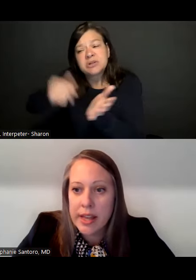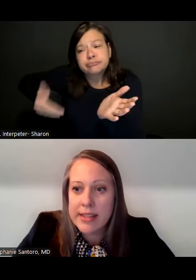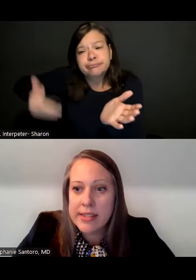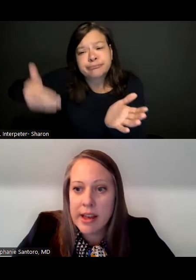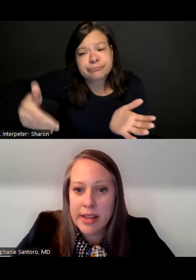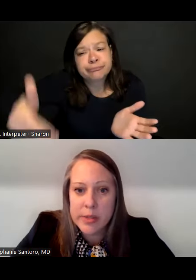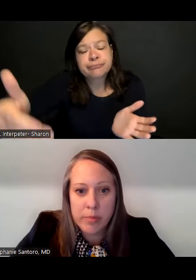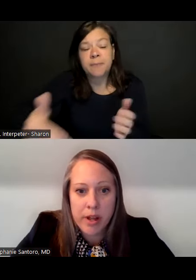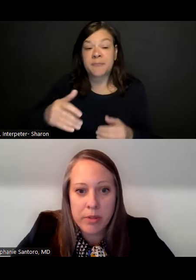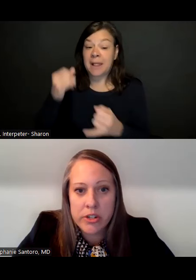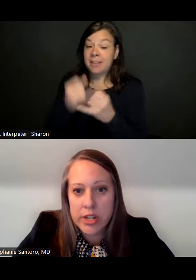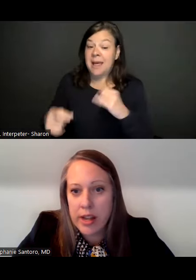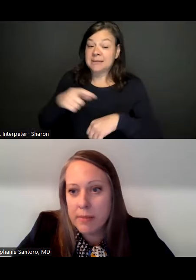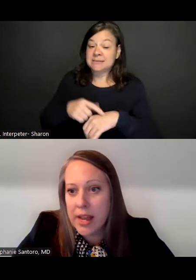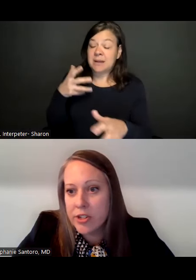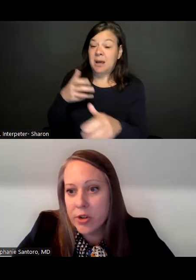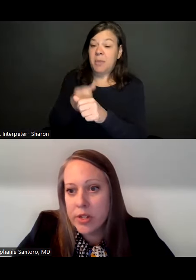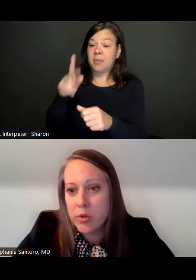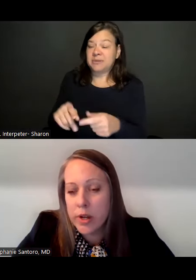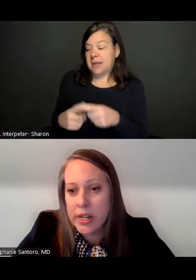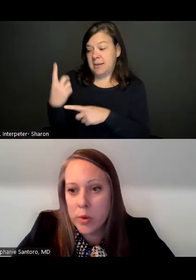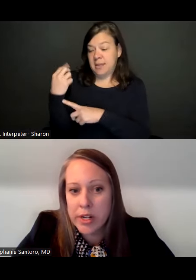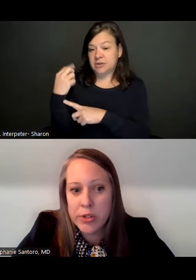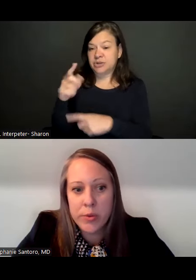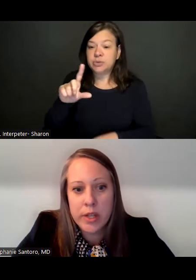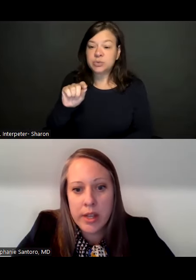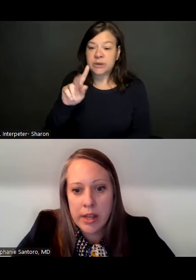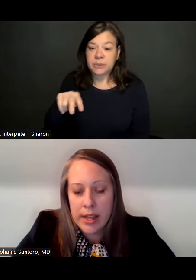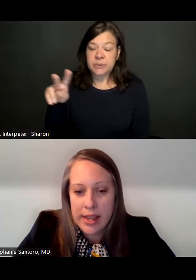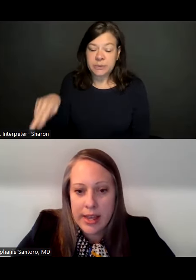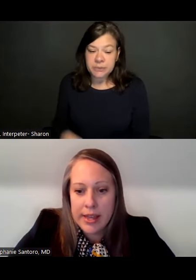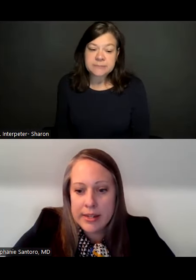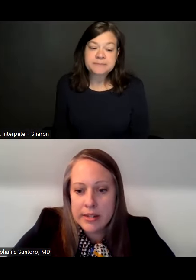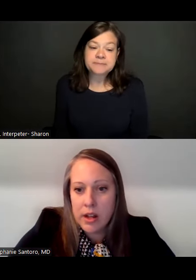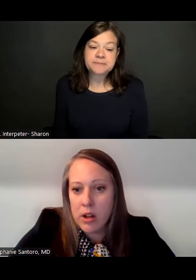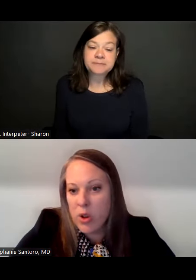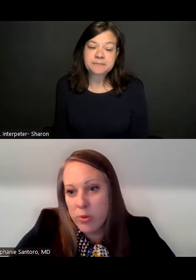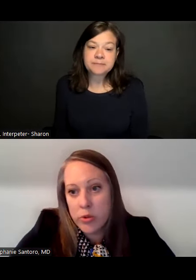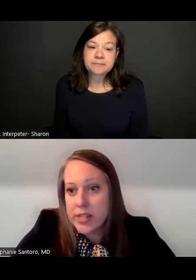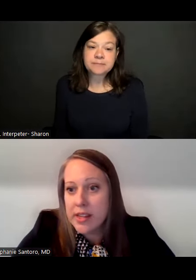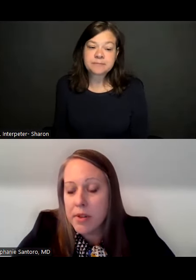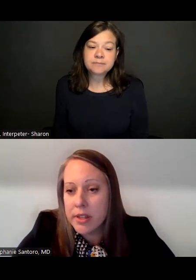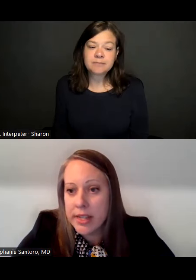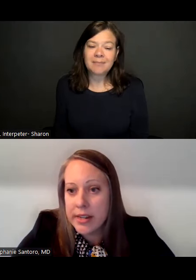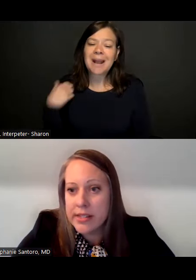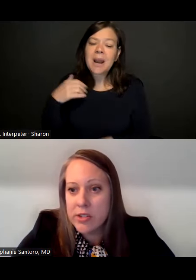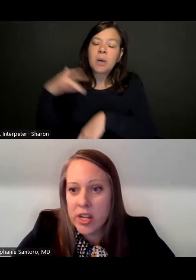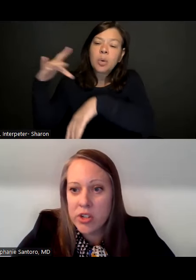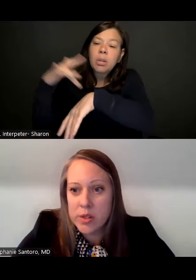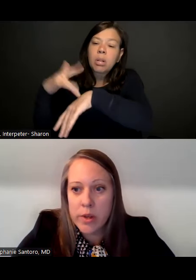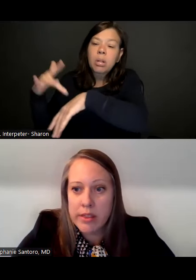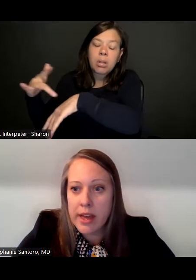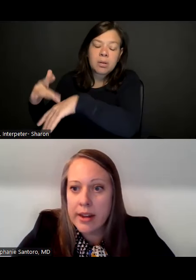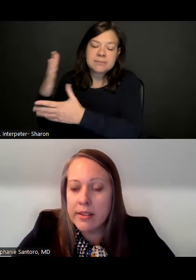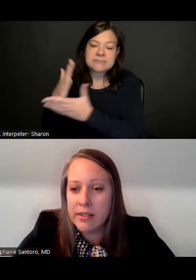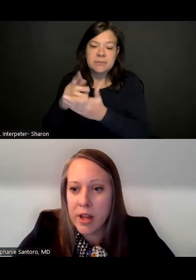The last guidelines were published last year in 2022, and I'll go through just some of the latest